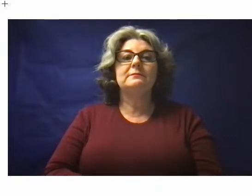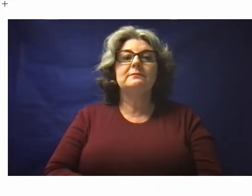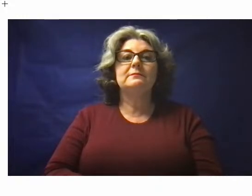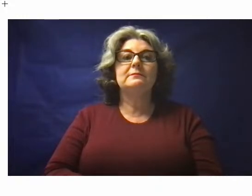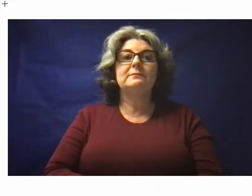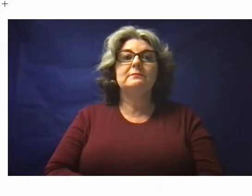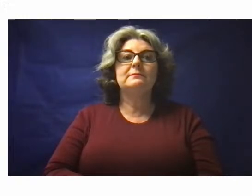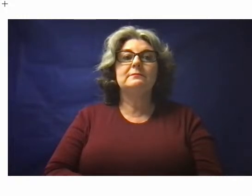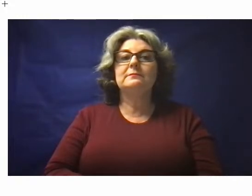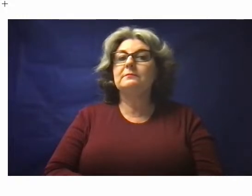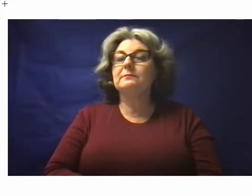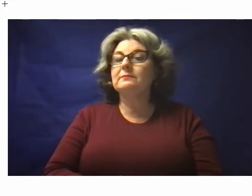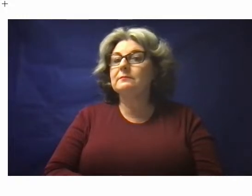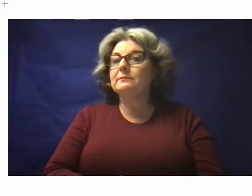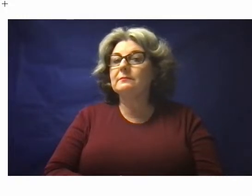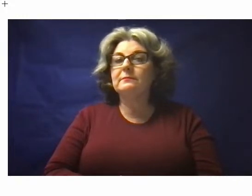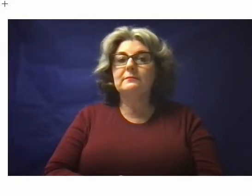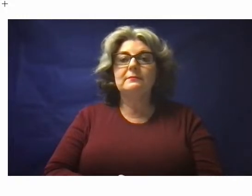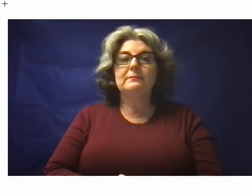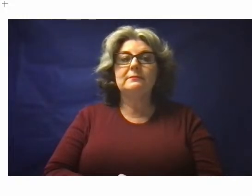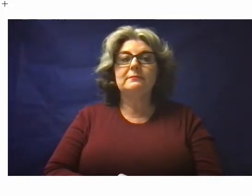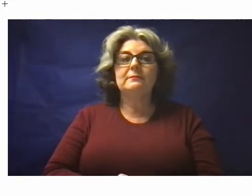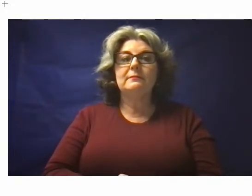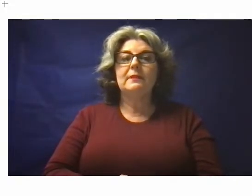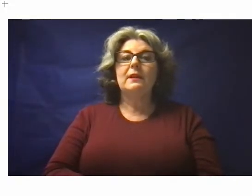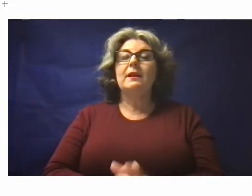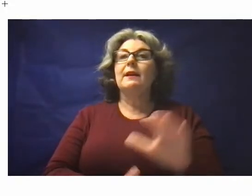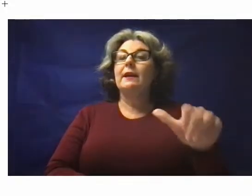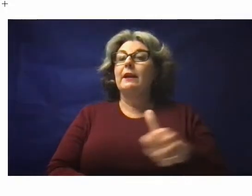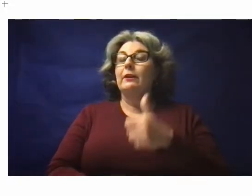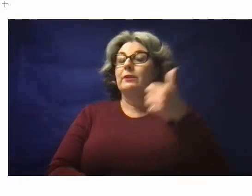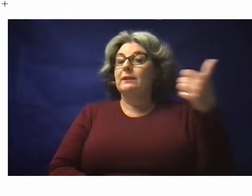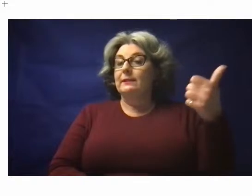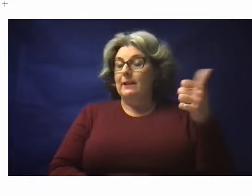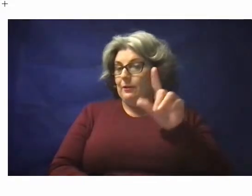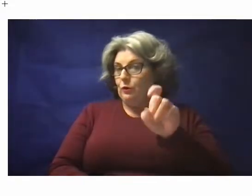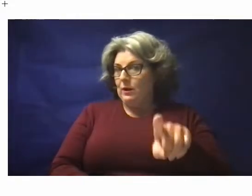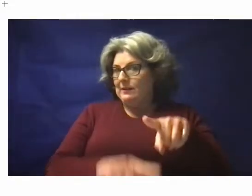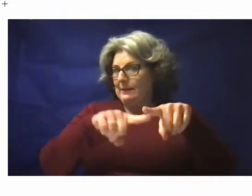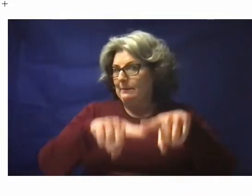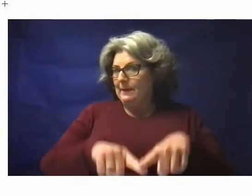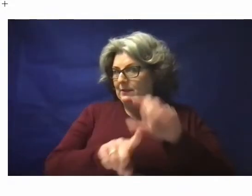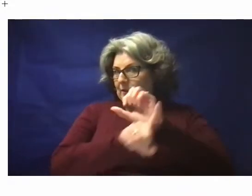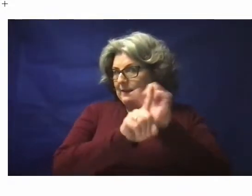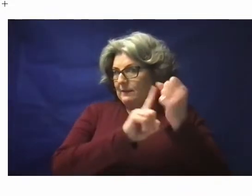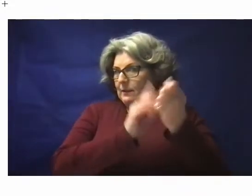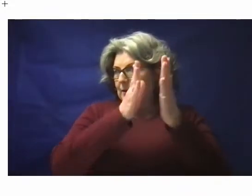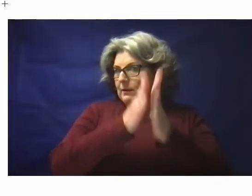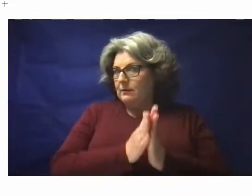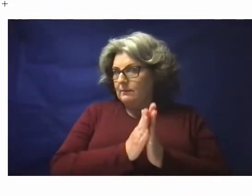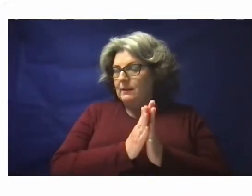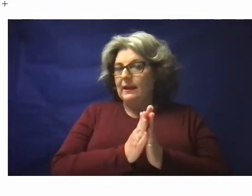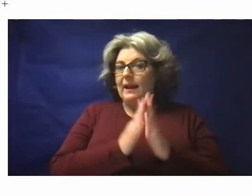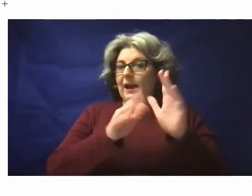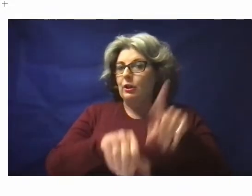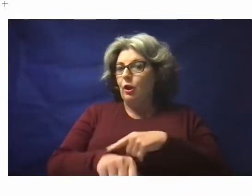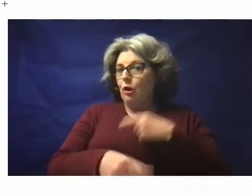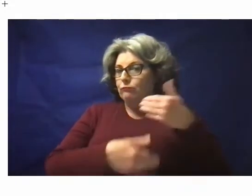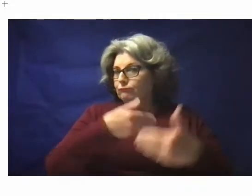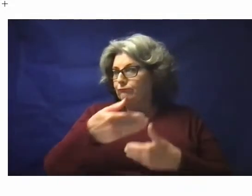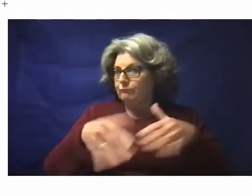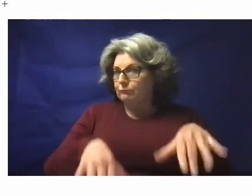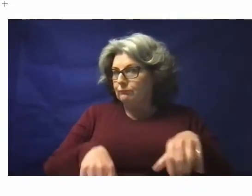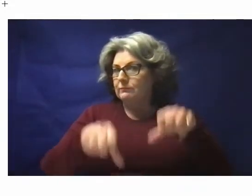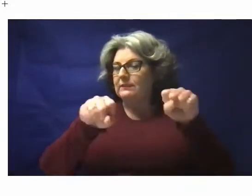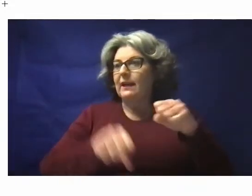but I'm assuming the answer to this is likely depending on the situation. Somebody asked, how long does the assessment process normally take? And I